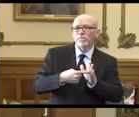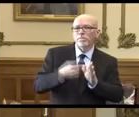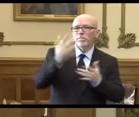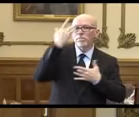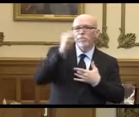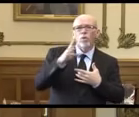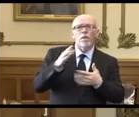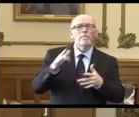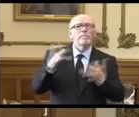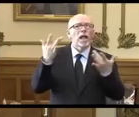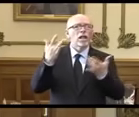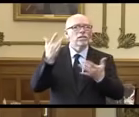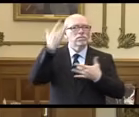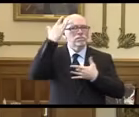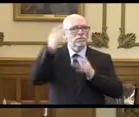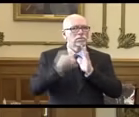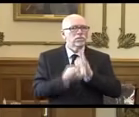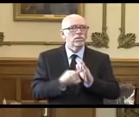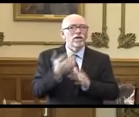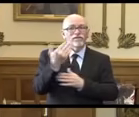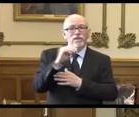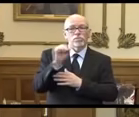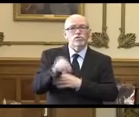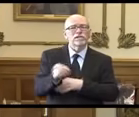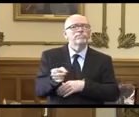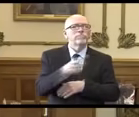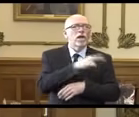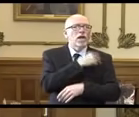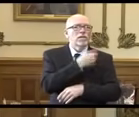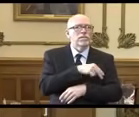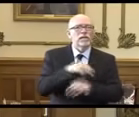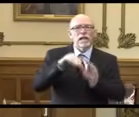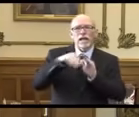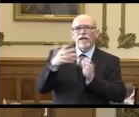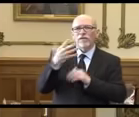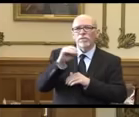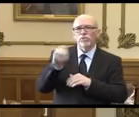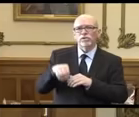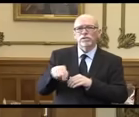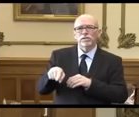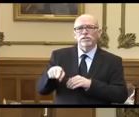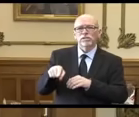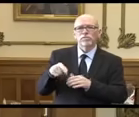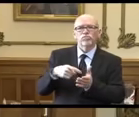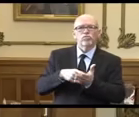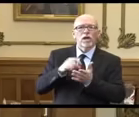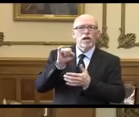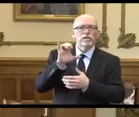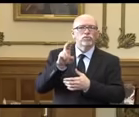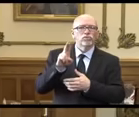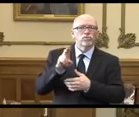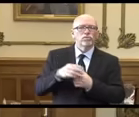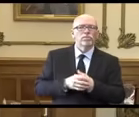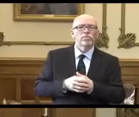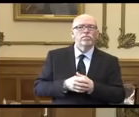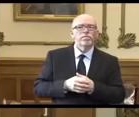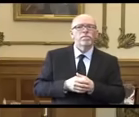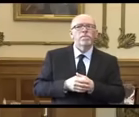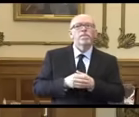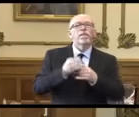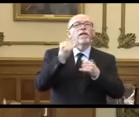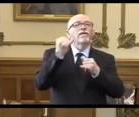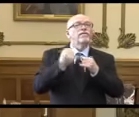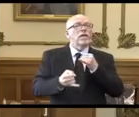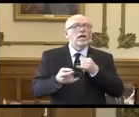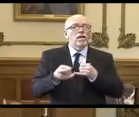mild symptoms. 15% have gone to the hospital, and less than 5% have required ICU care. And then finally,